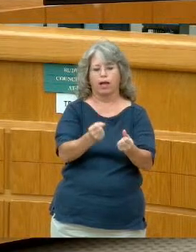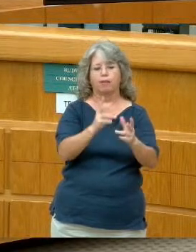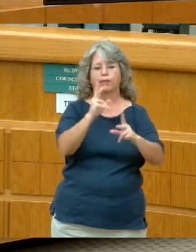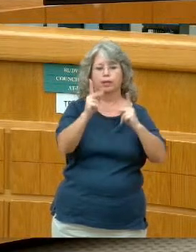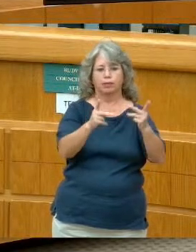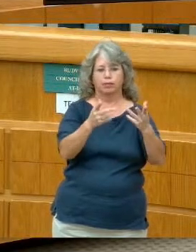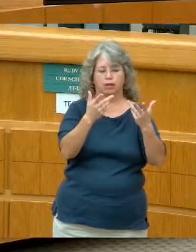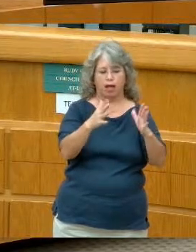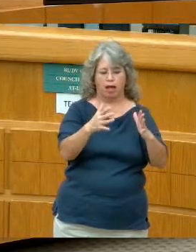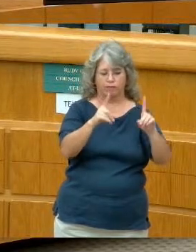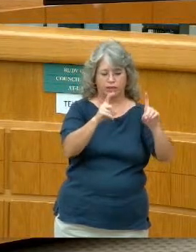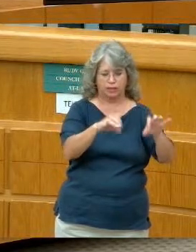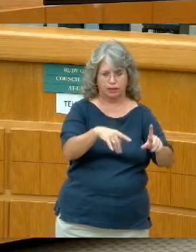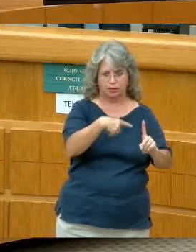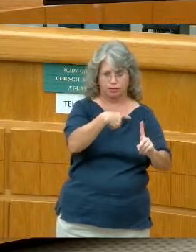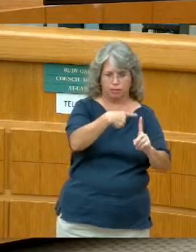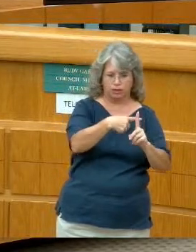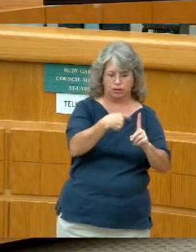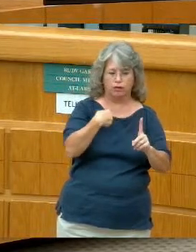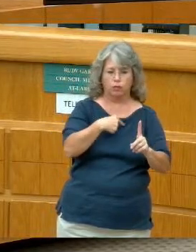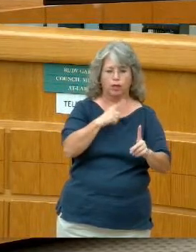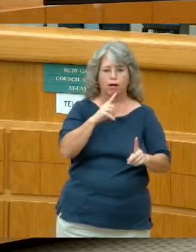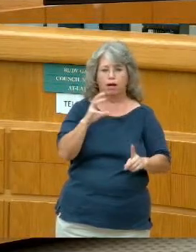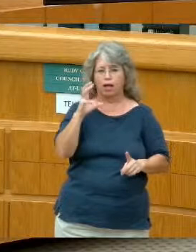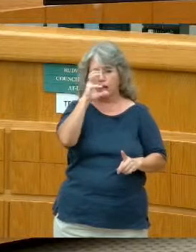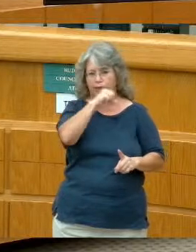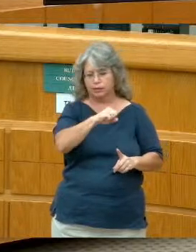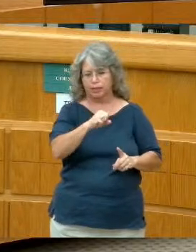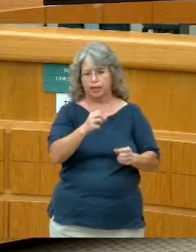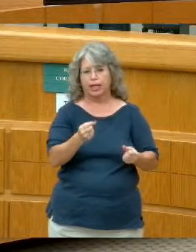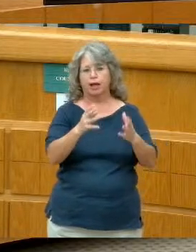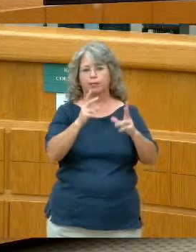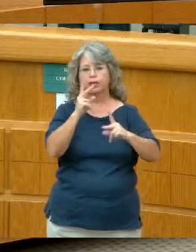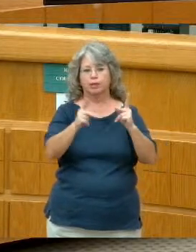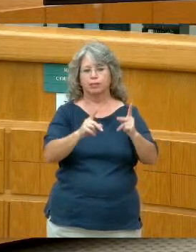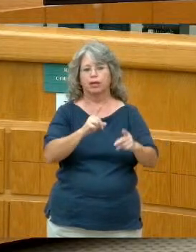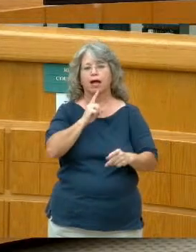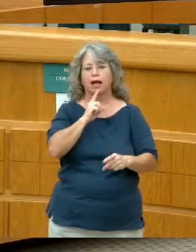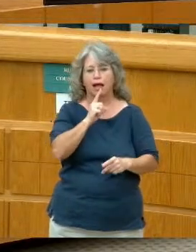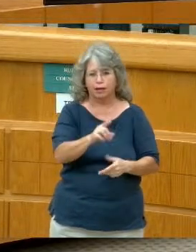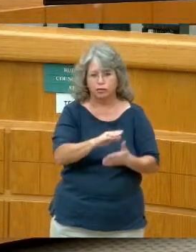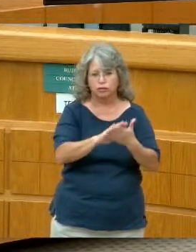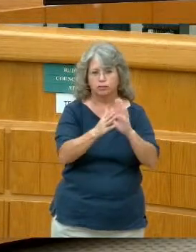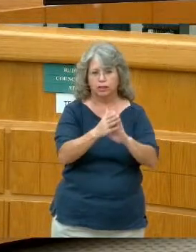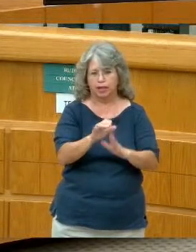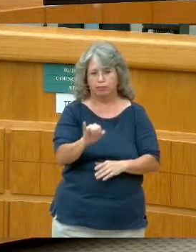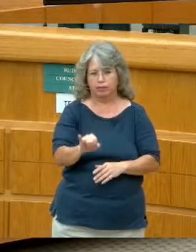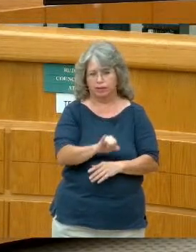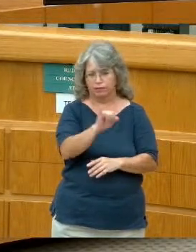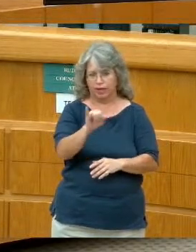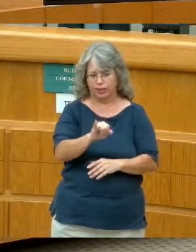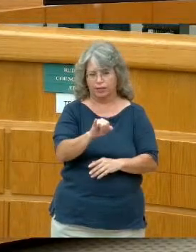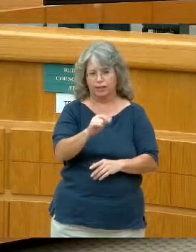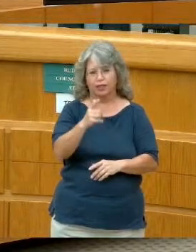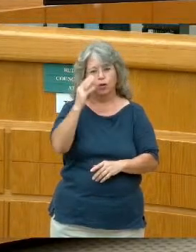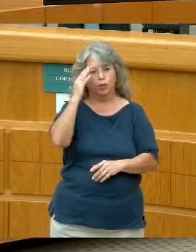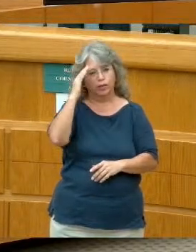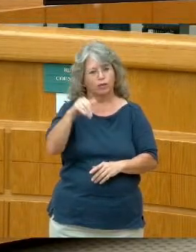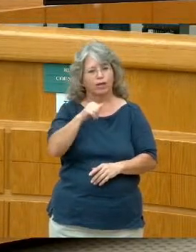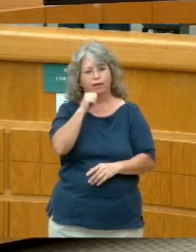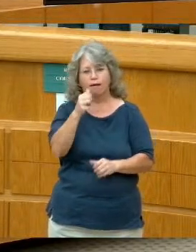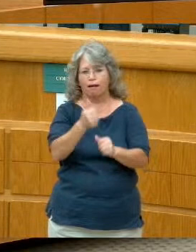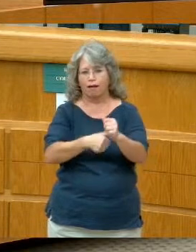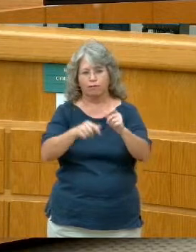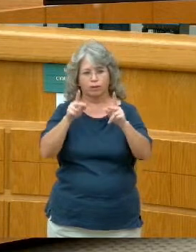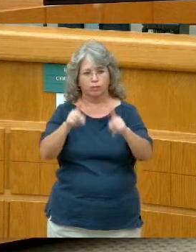many people have tested positive. We're estimating how many people actually got infected, given that not everybody